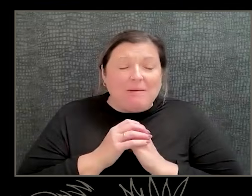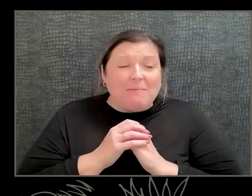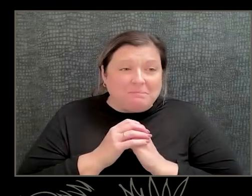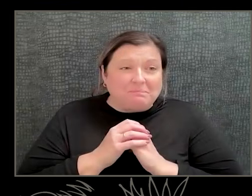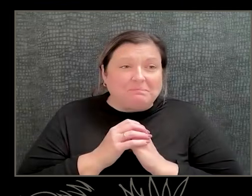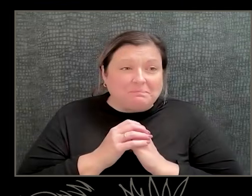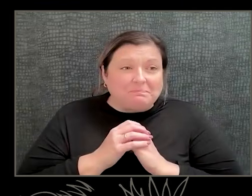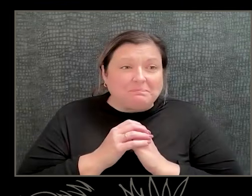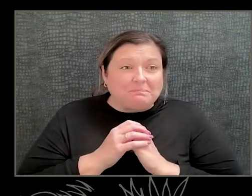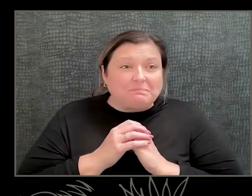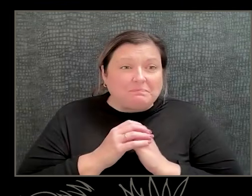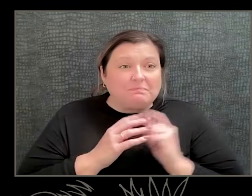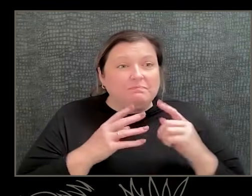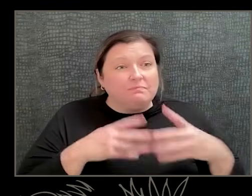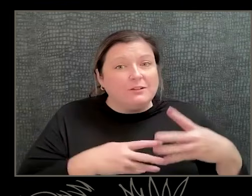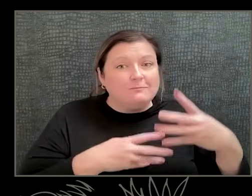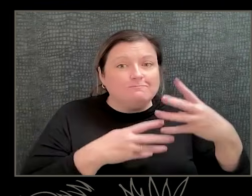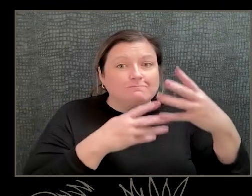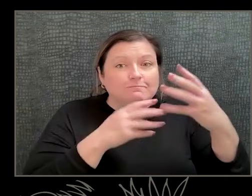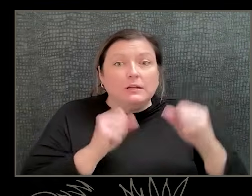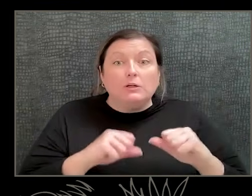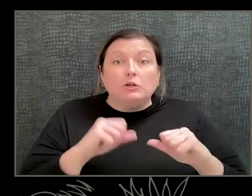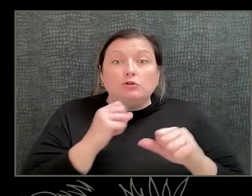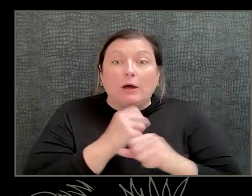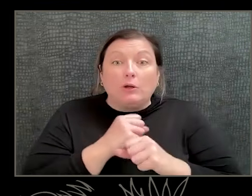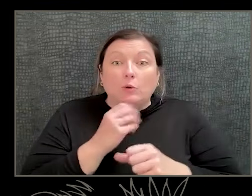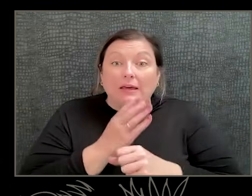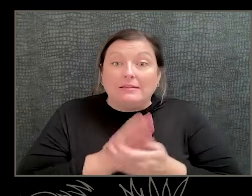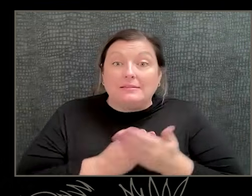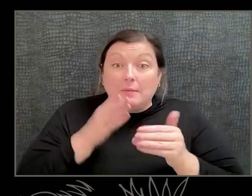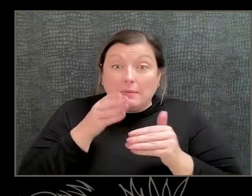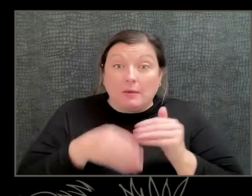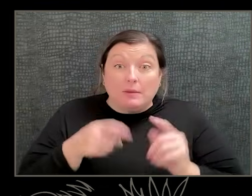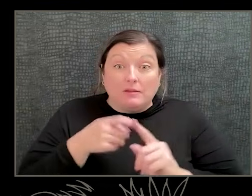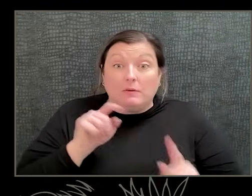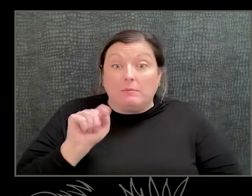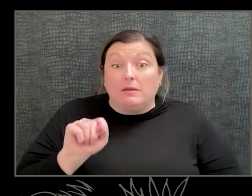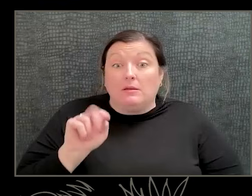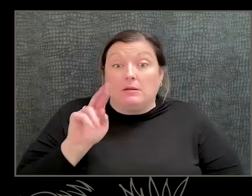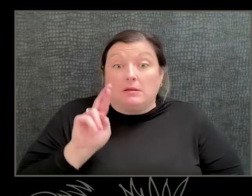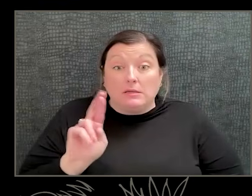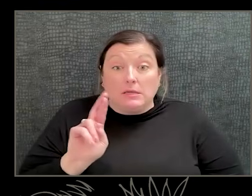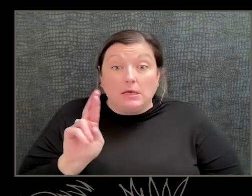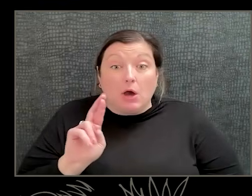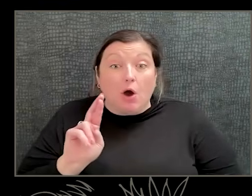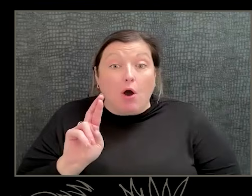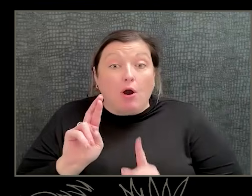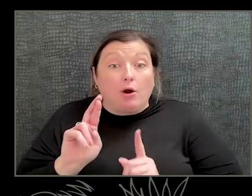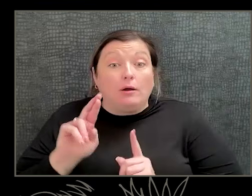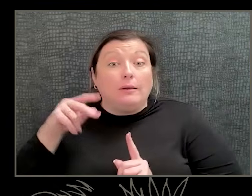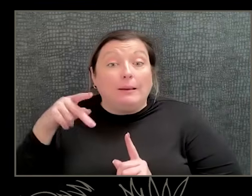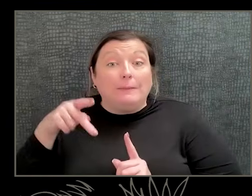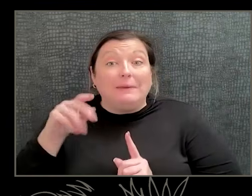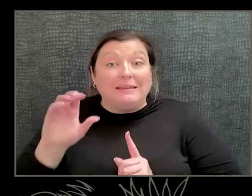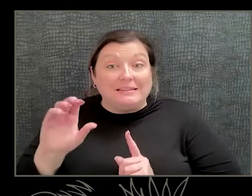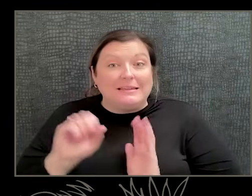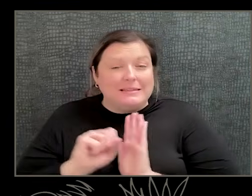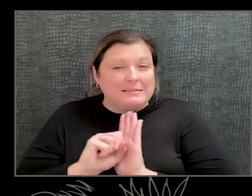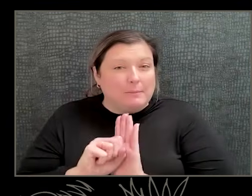here. We are just going to try to get some completion off of this TRPC symbol.